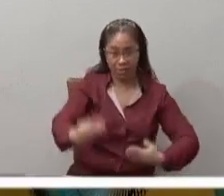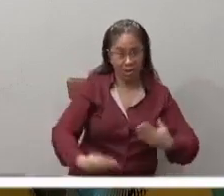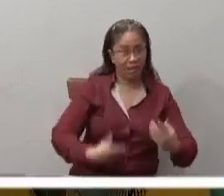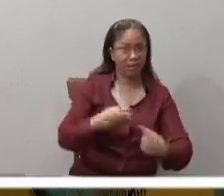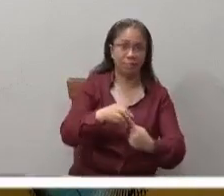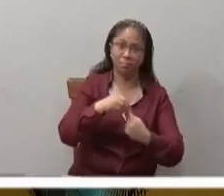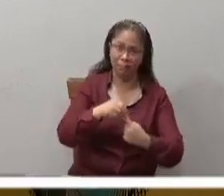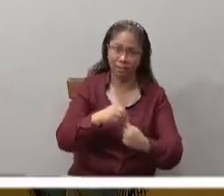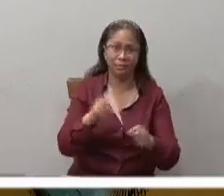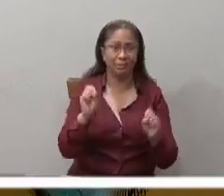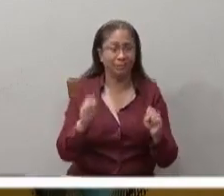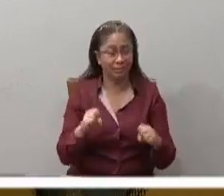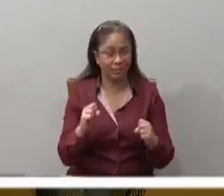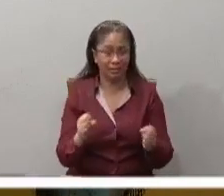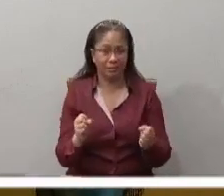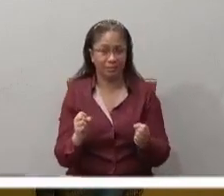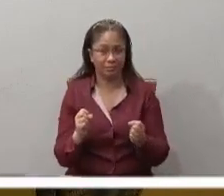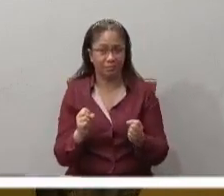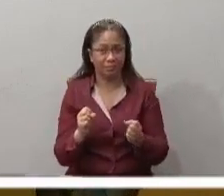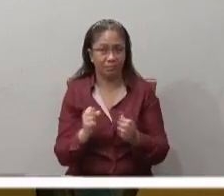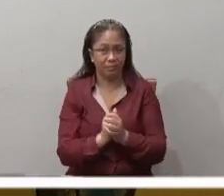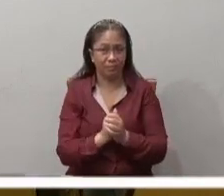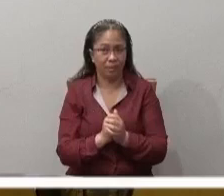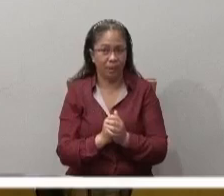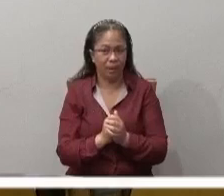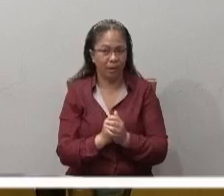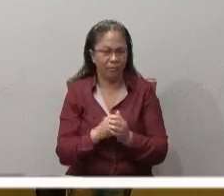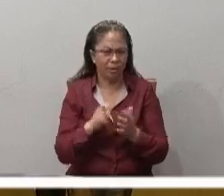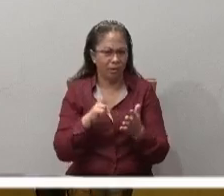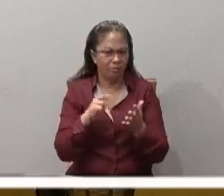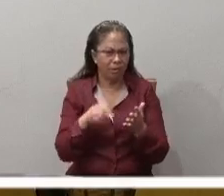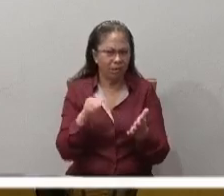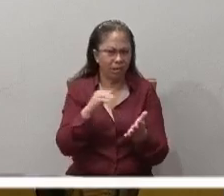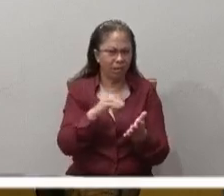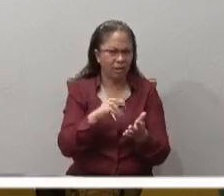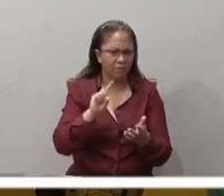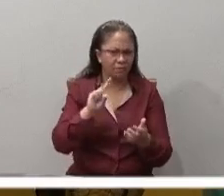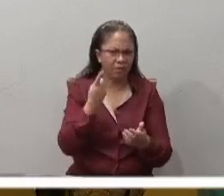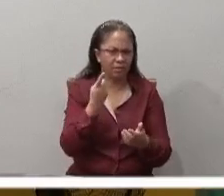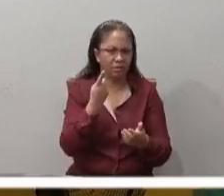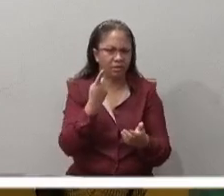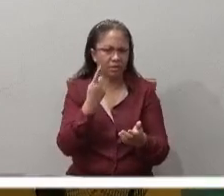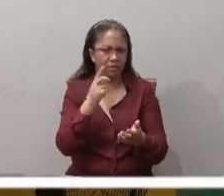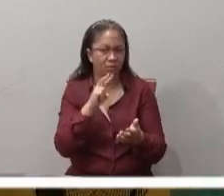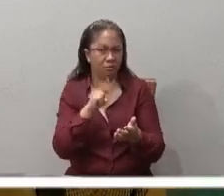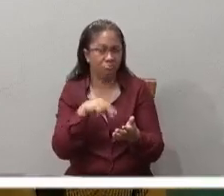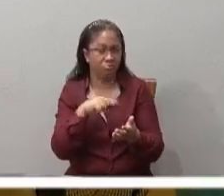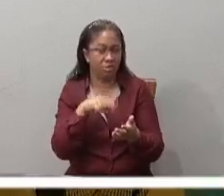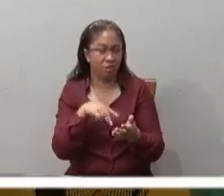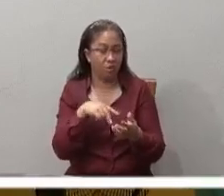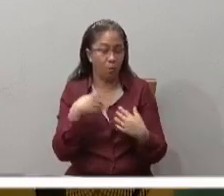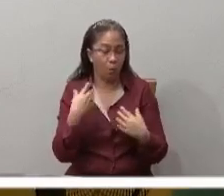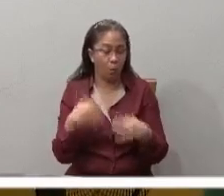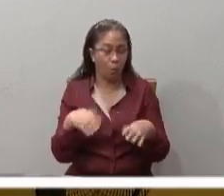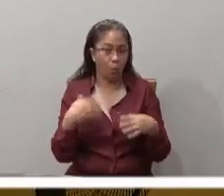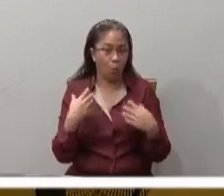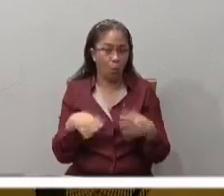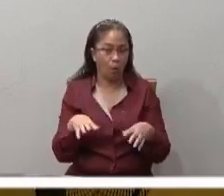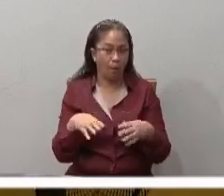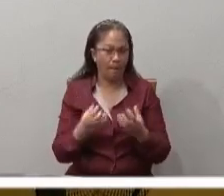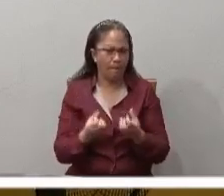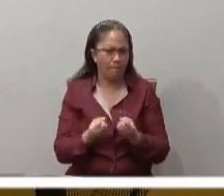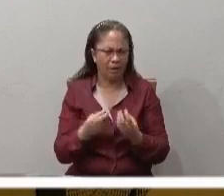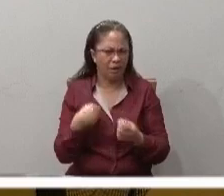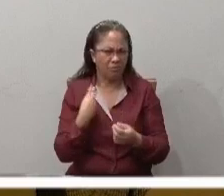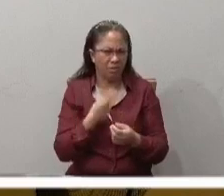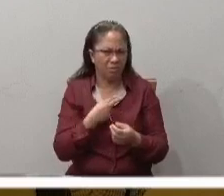understand the passage a little bit more, you have to look back at that first reading, which is an incredible text. And I know many of us